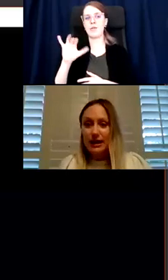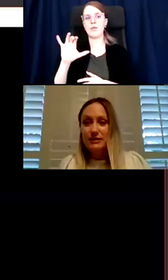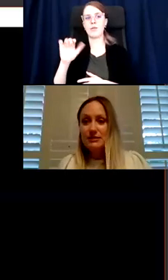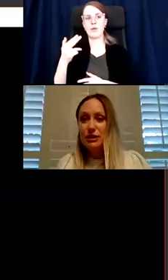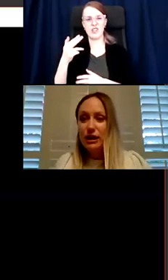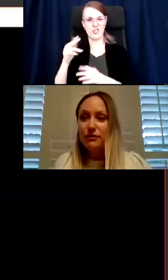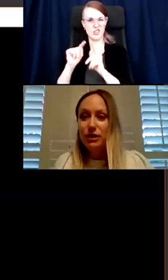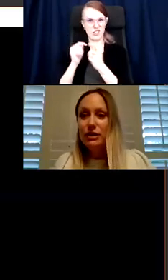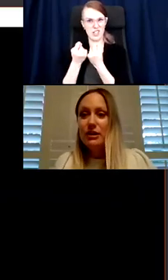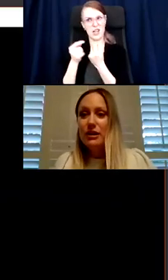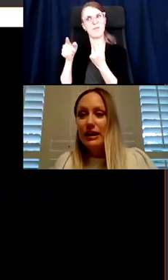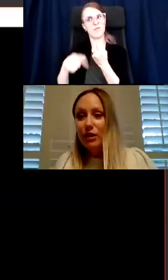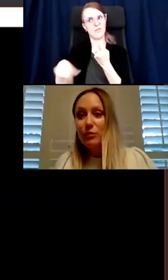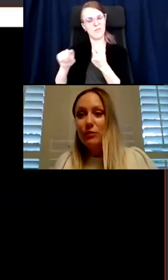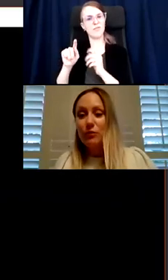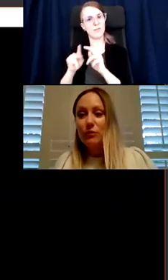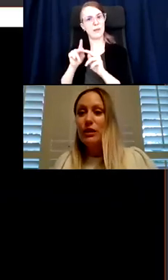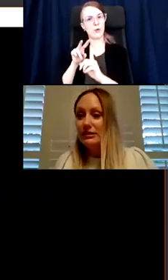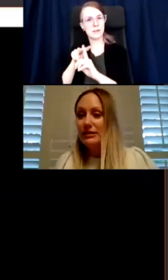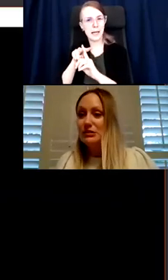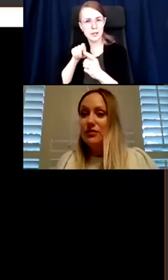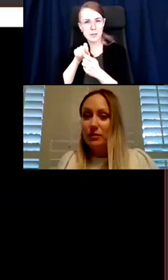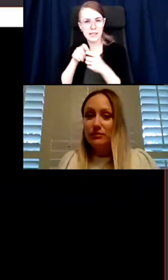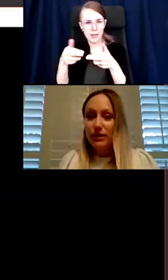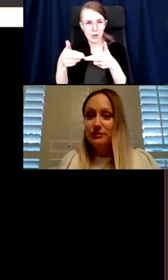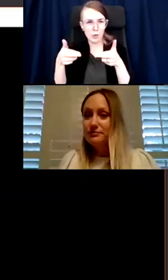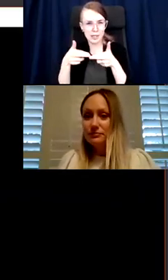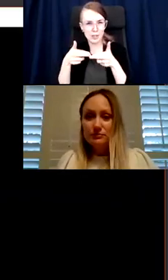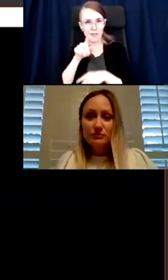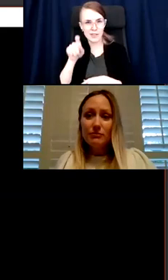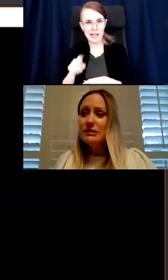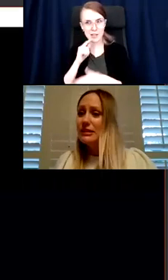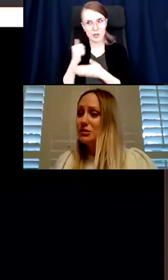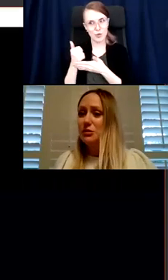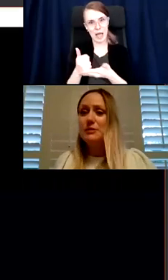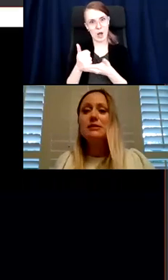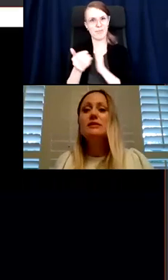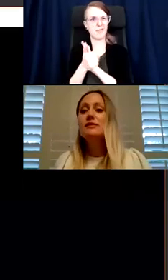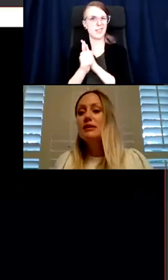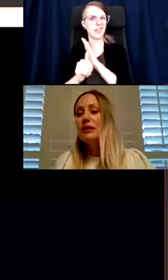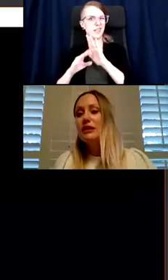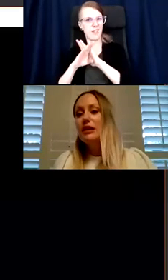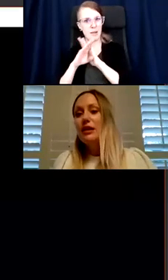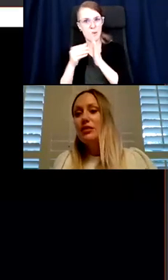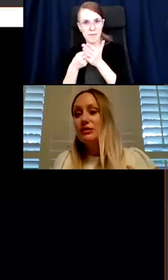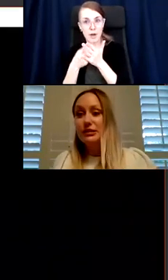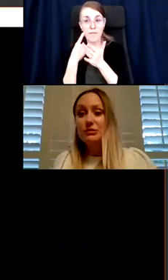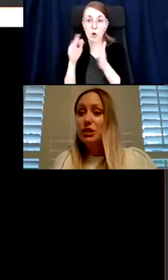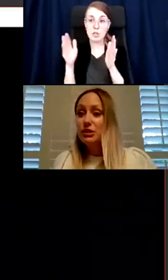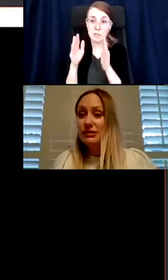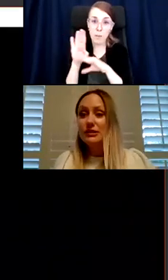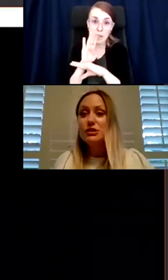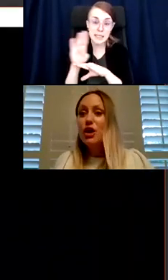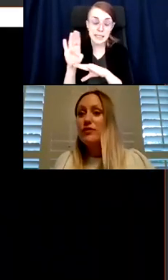regionally assigned to cover and help the Skills Development Fund, Skills for Small Business, the